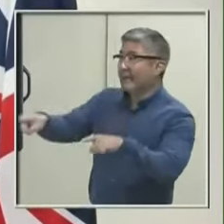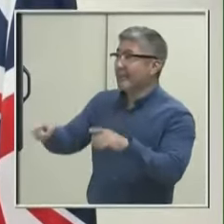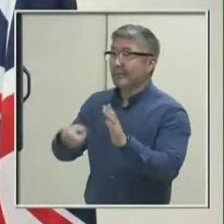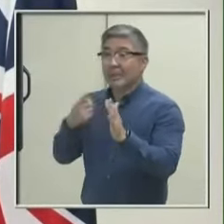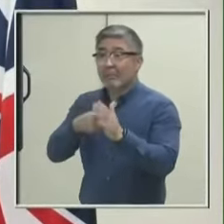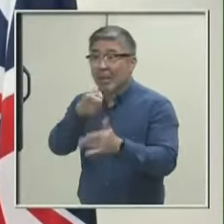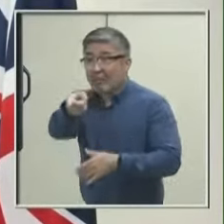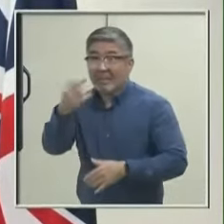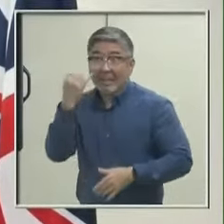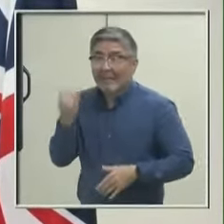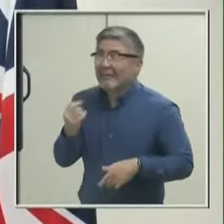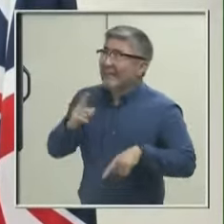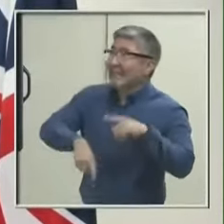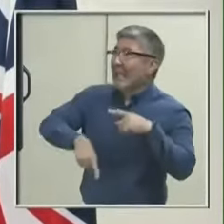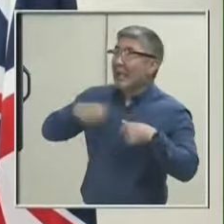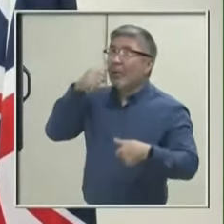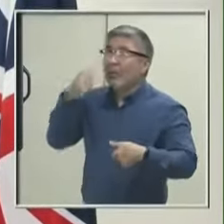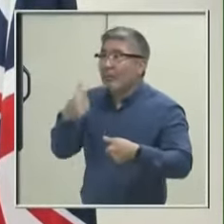that.